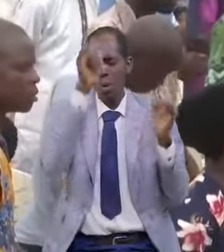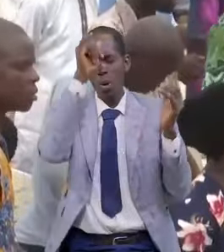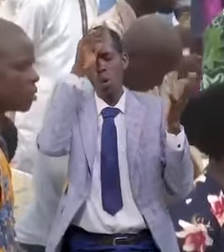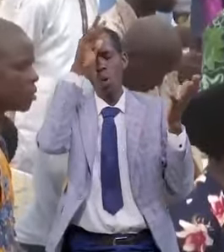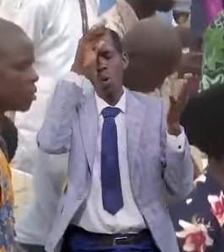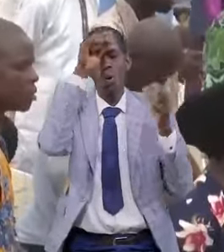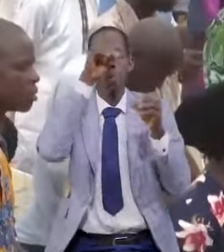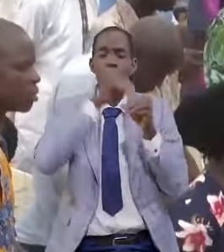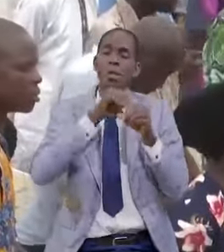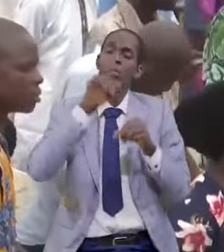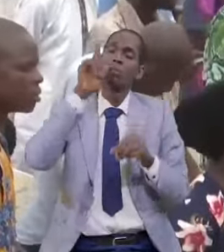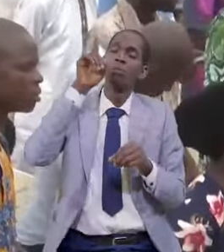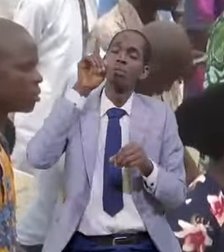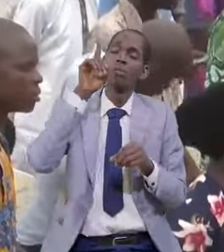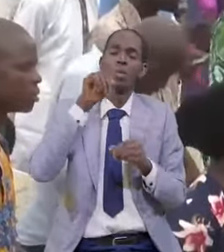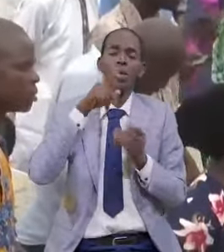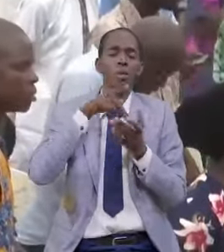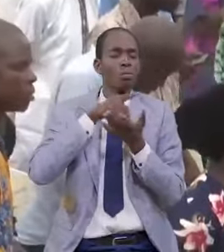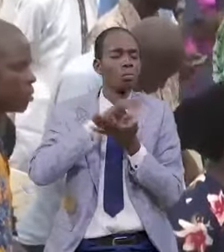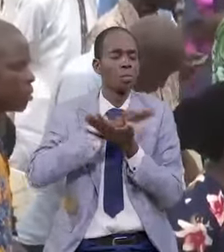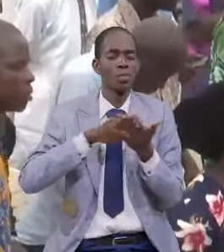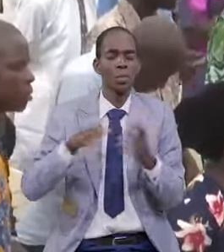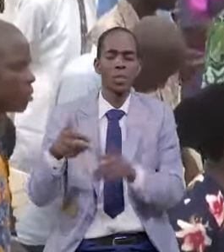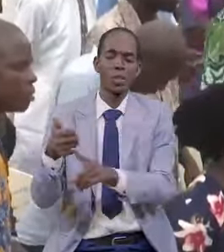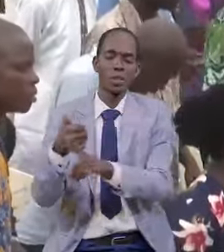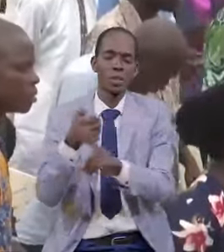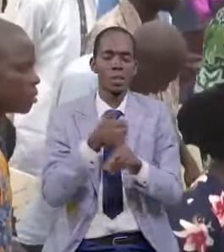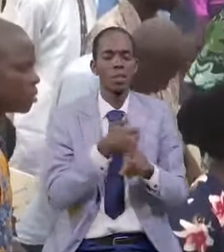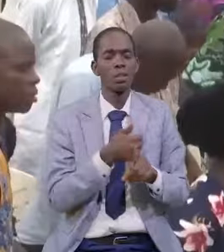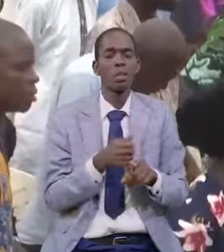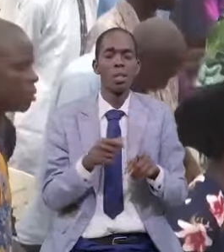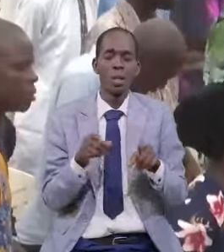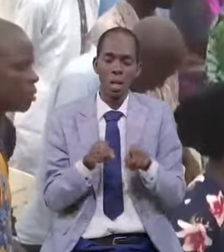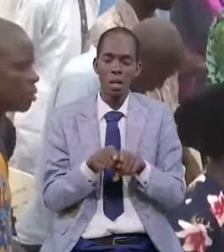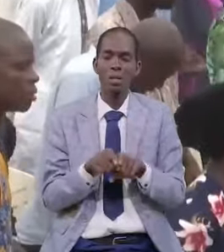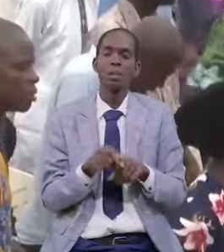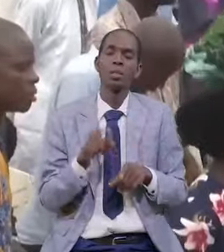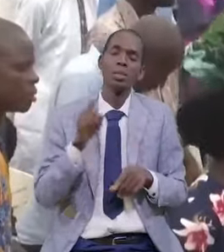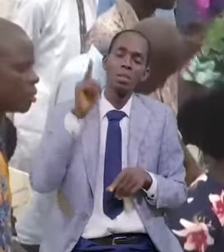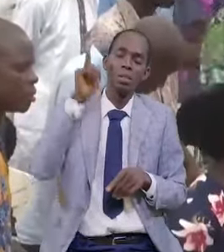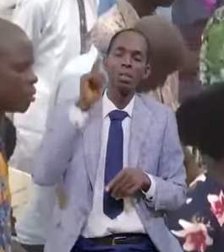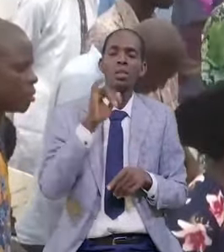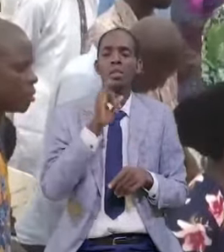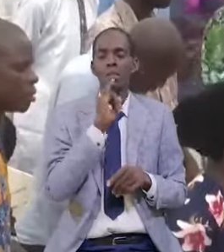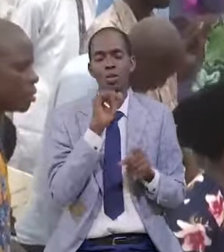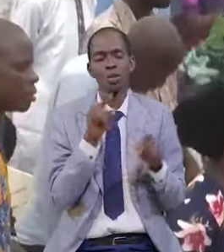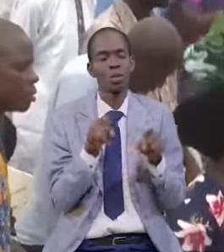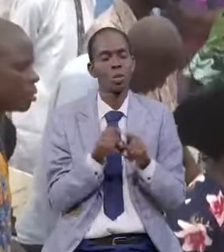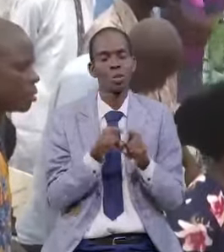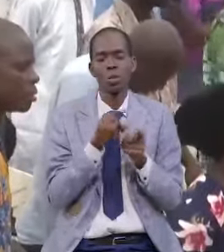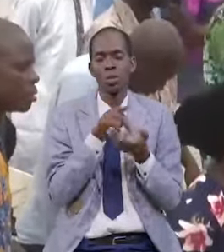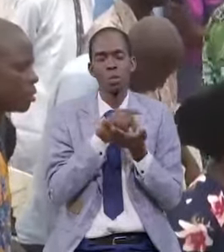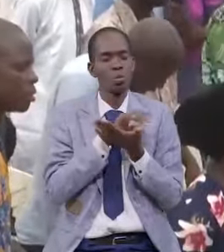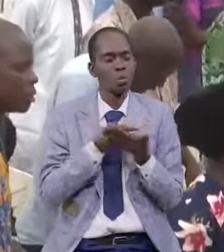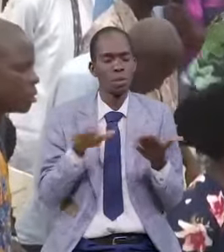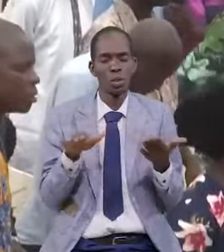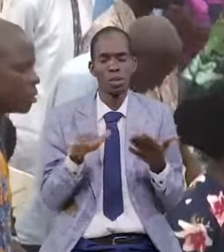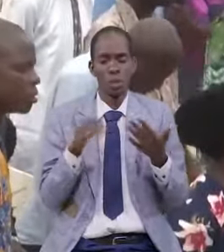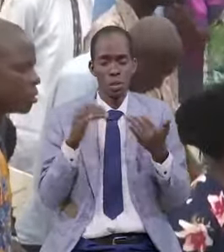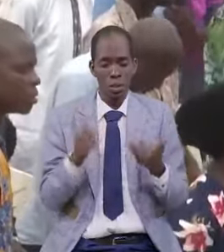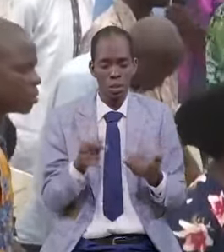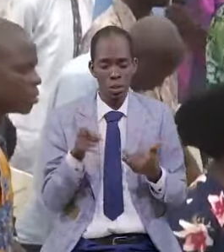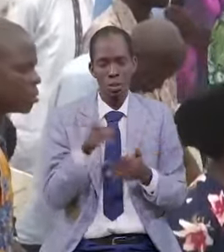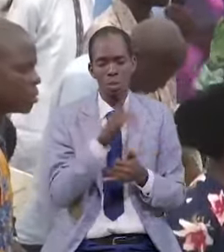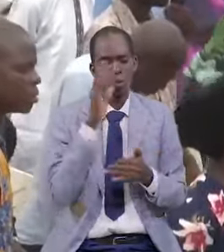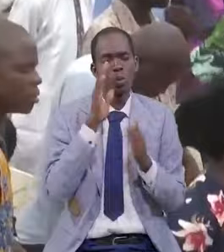himself even as he is pure brothers and sisters open your mouth and pray purify your heart if you